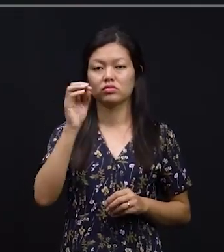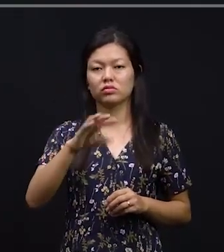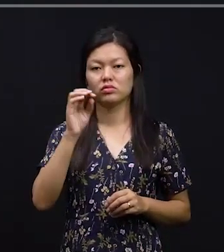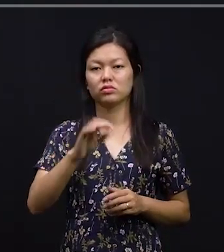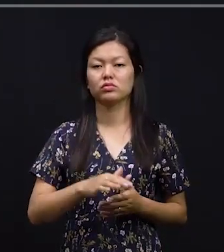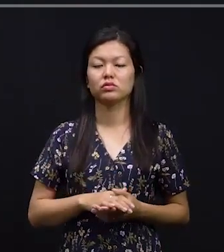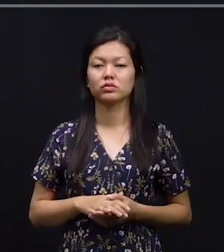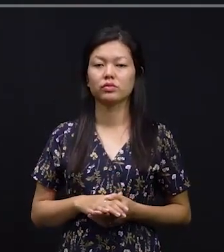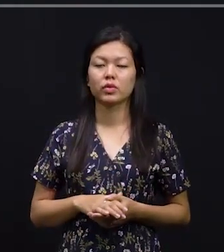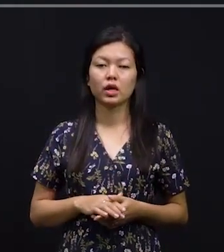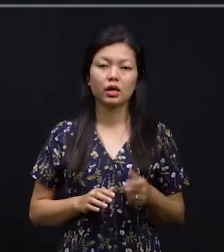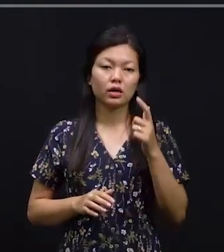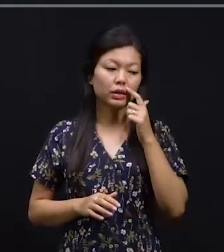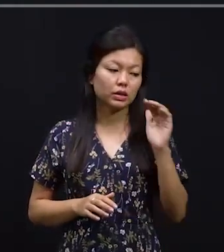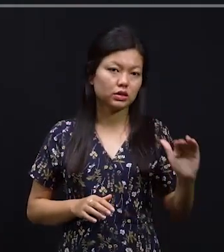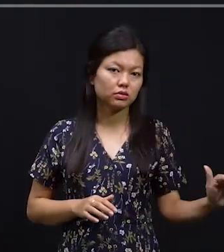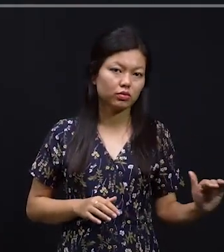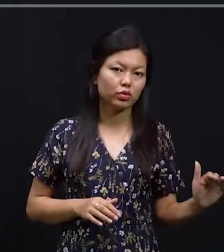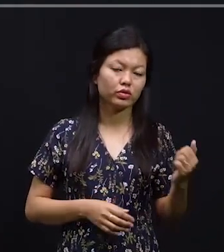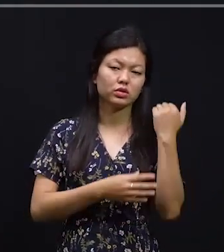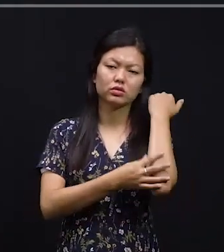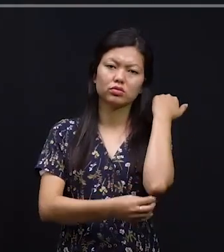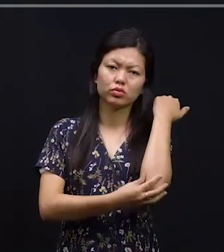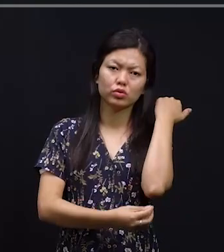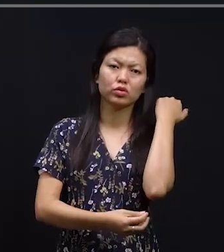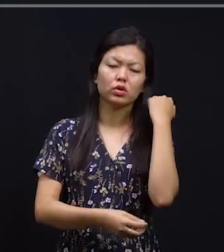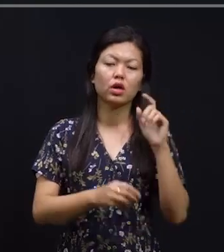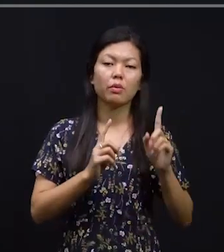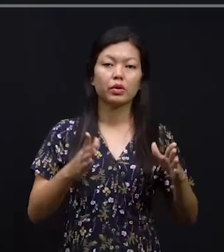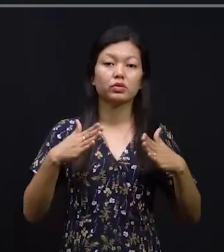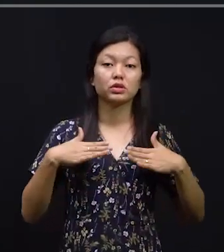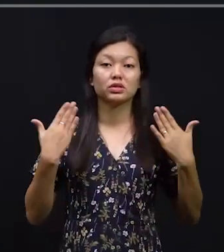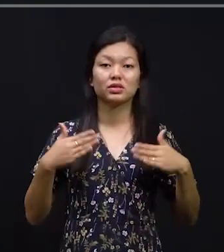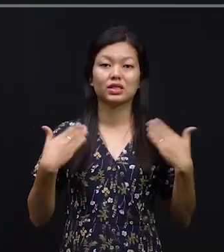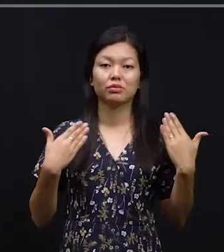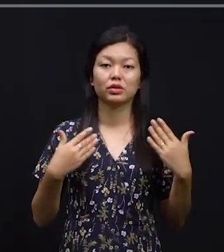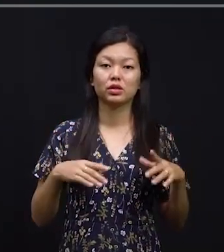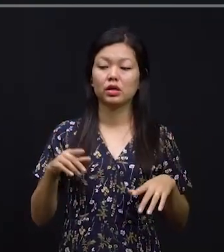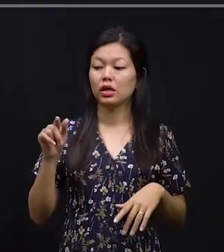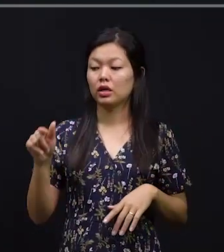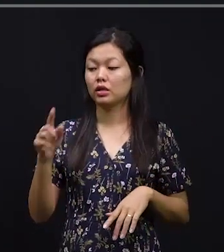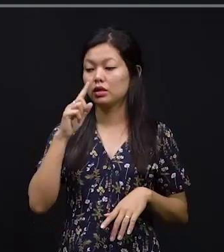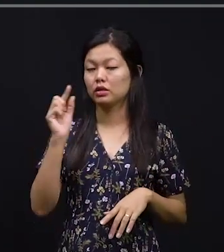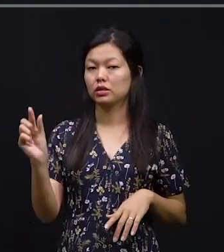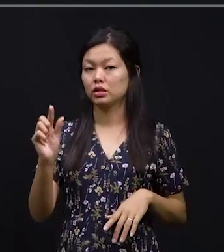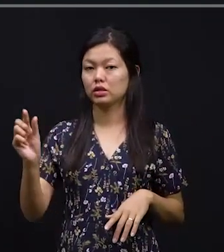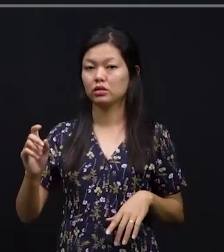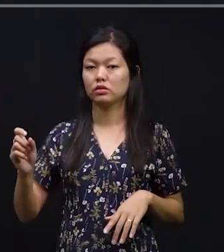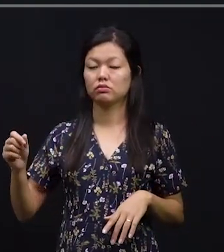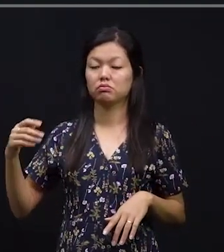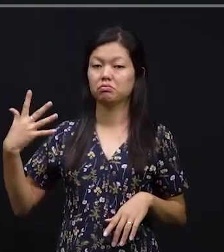was still able to keep the joy and the happiness. And this little boy, and the boy said, "Uncle, I have